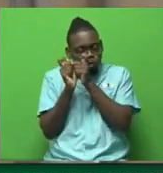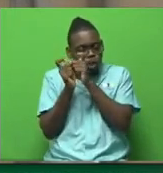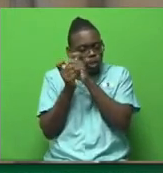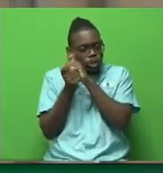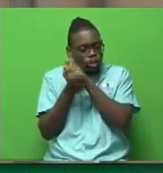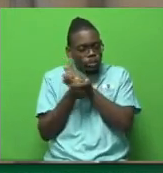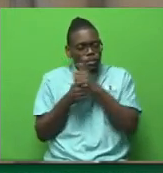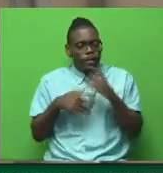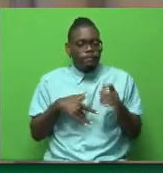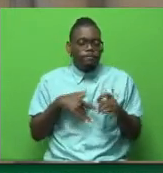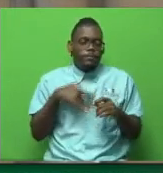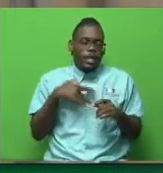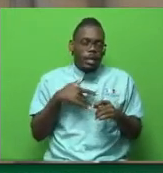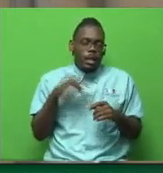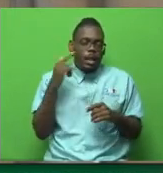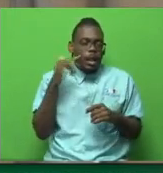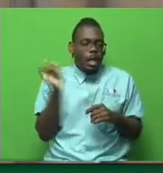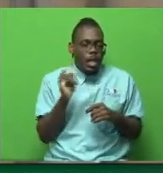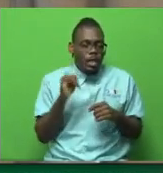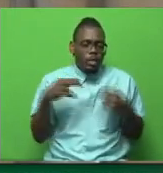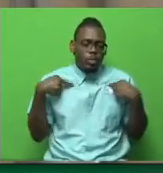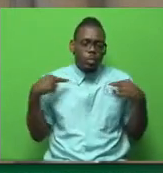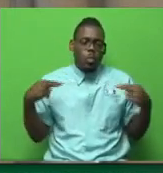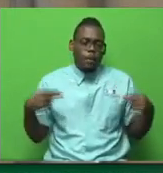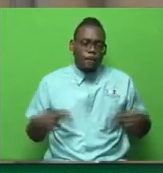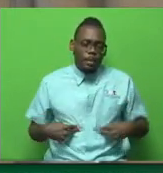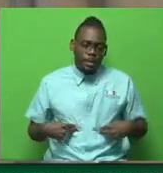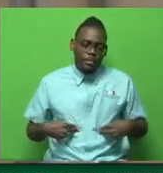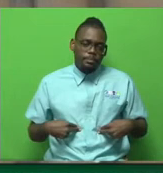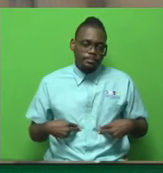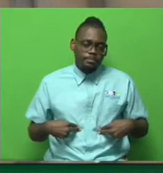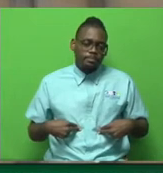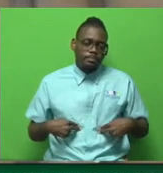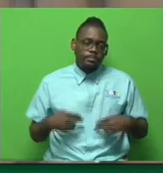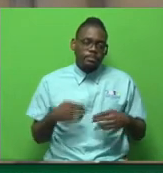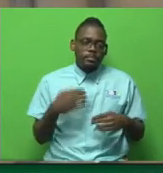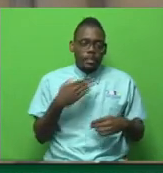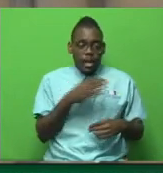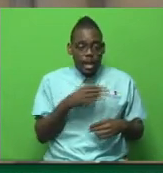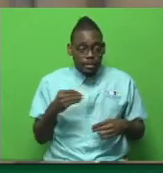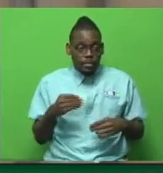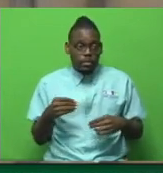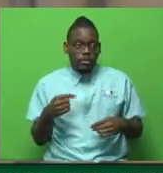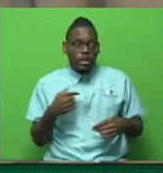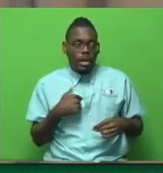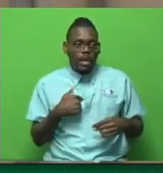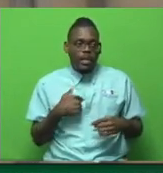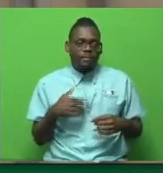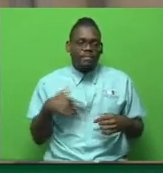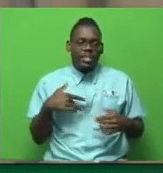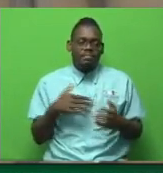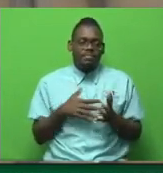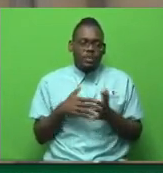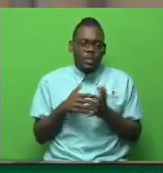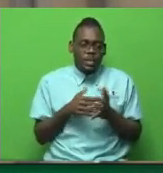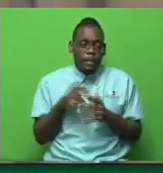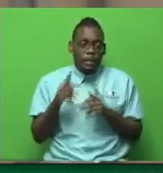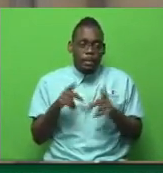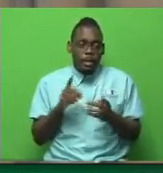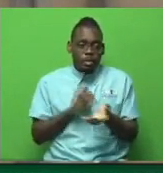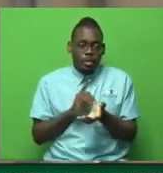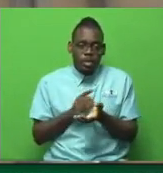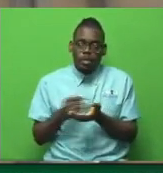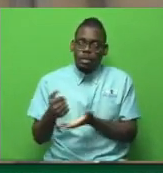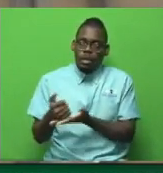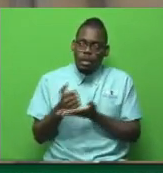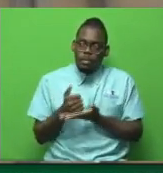where you have to bear your soul to others to receive treatment and as I said as I read out